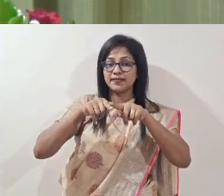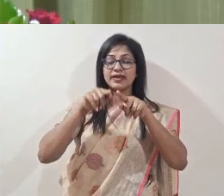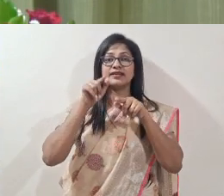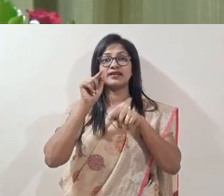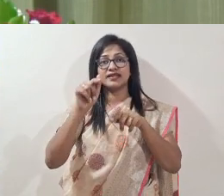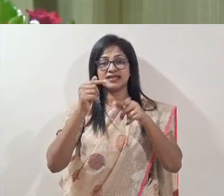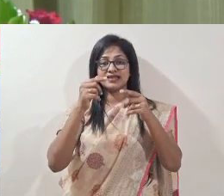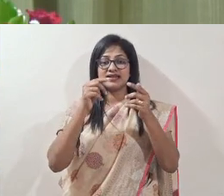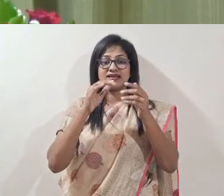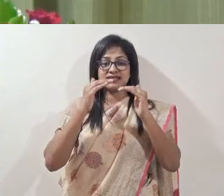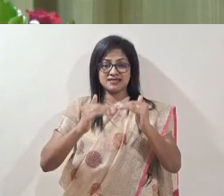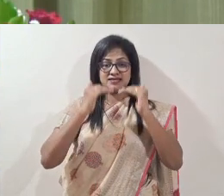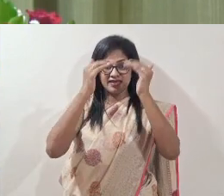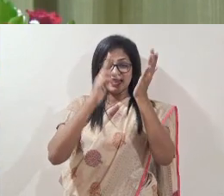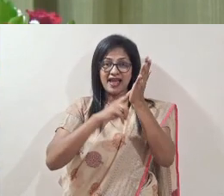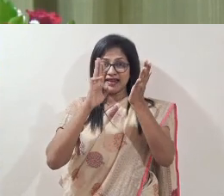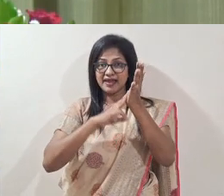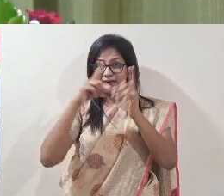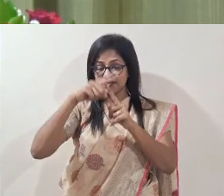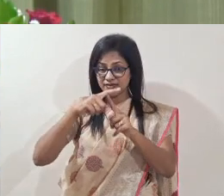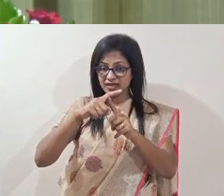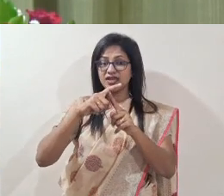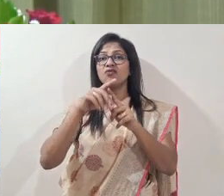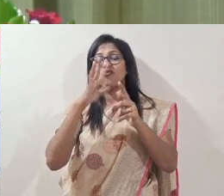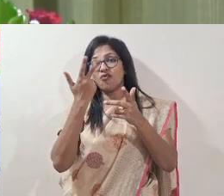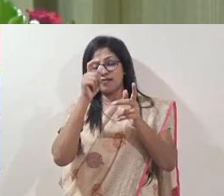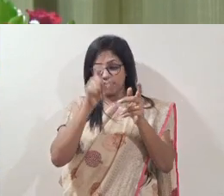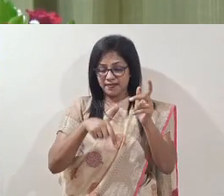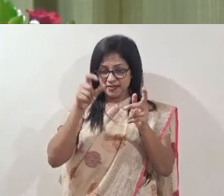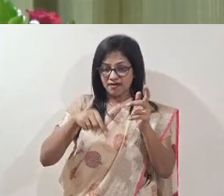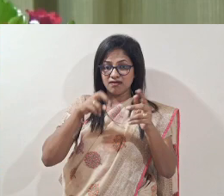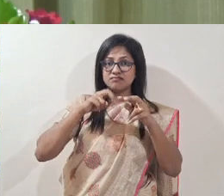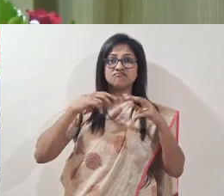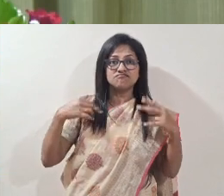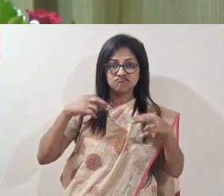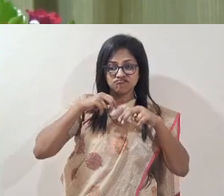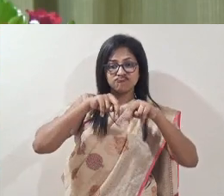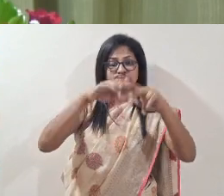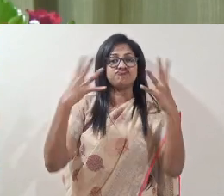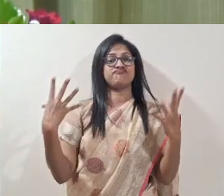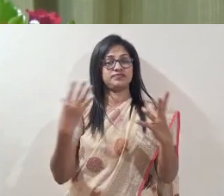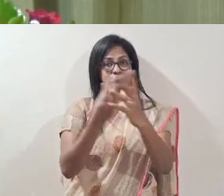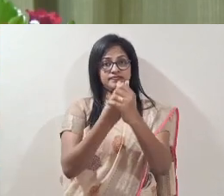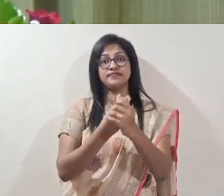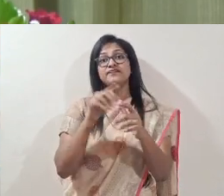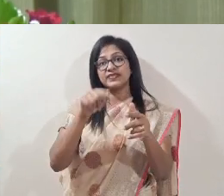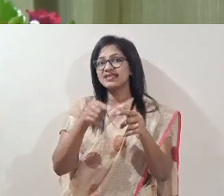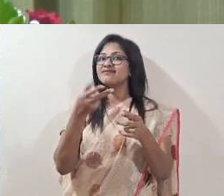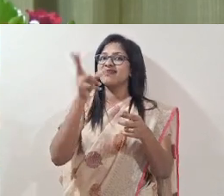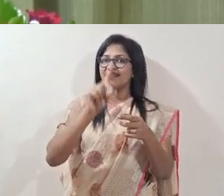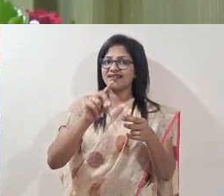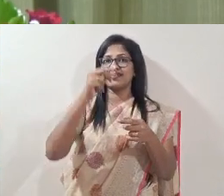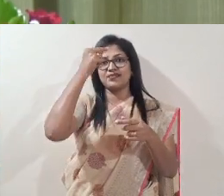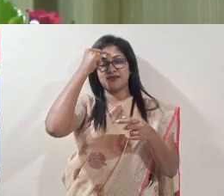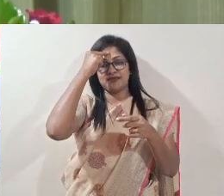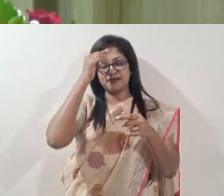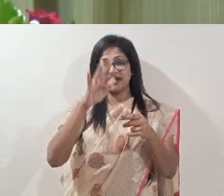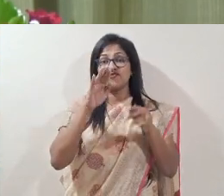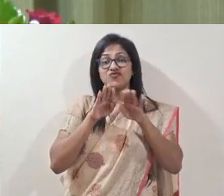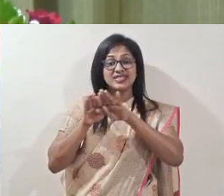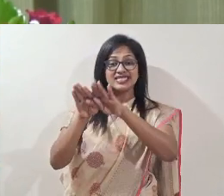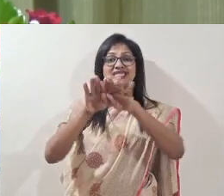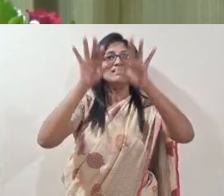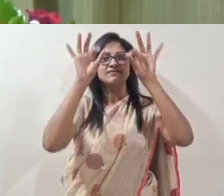together. So that's another challenge. You cannot really standardize. That's my past response. So you Sir, need